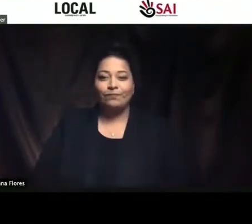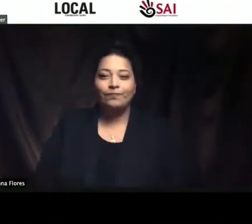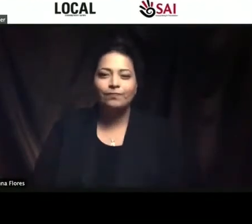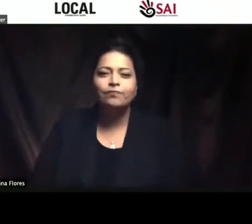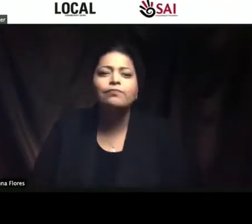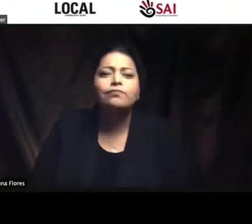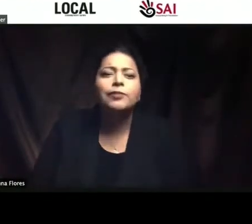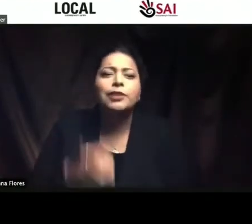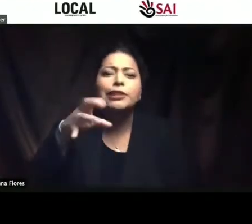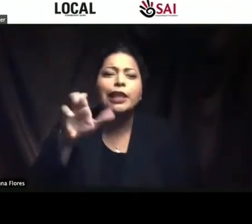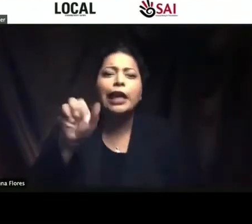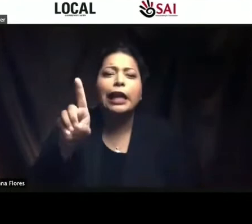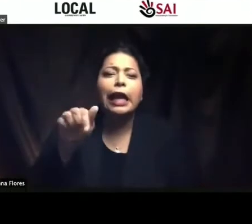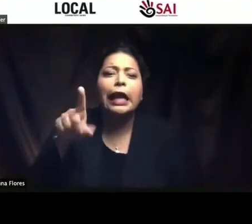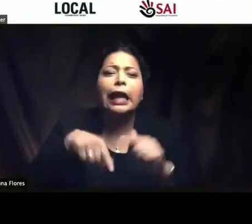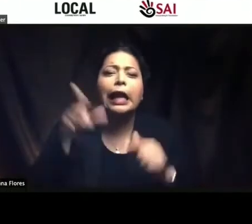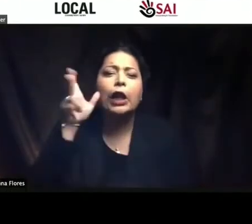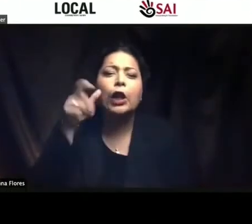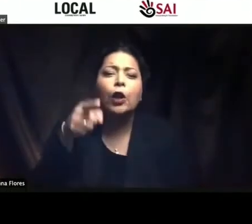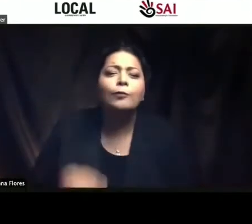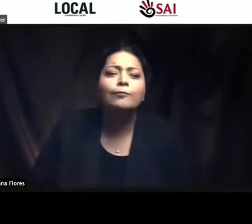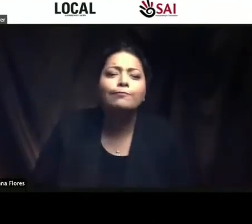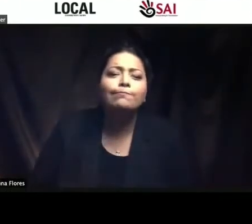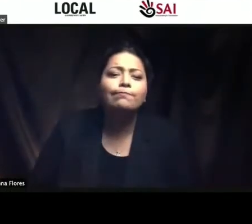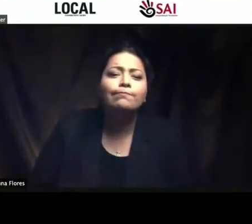Jada, we're still not able to hear you at all.